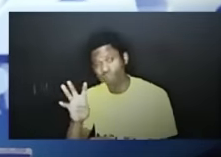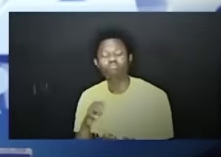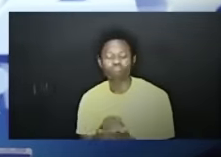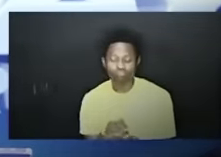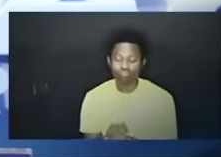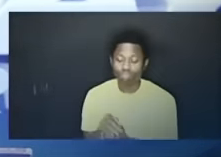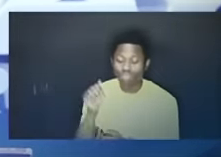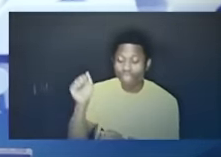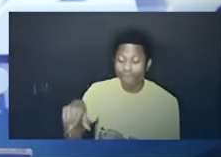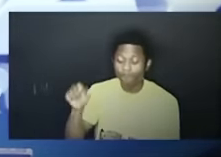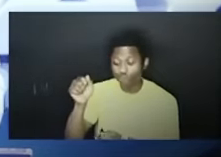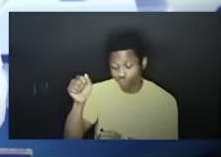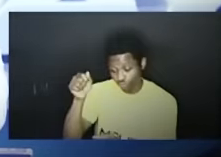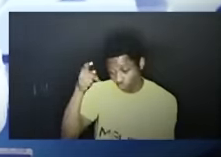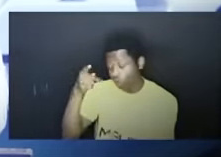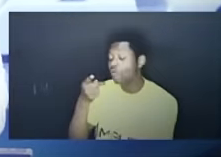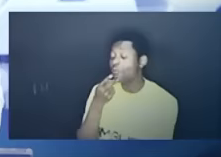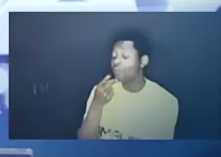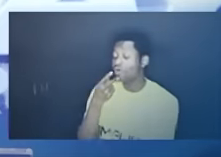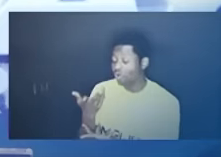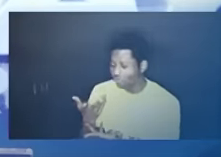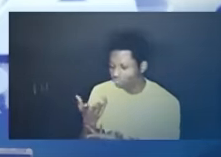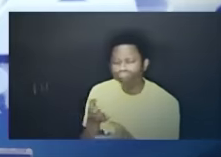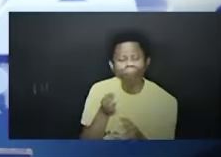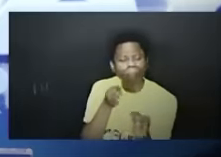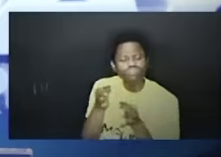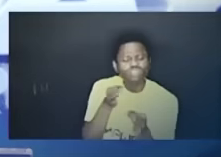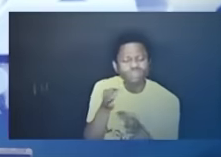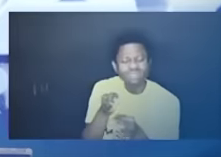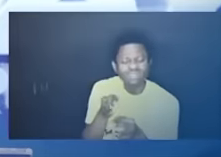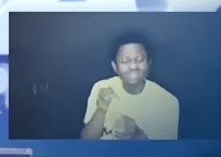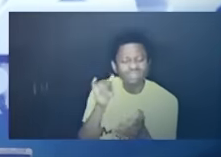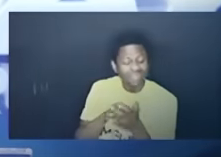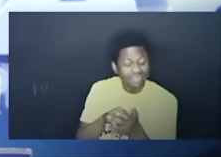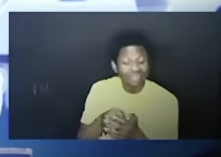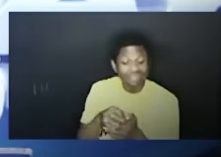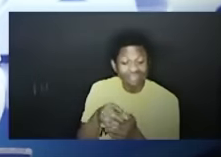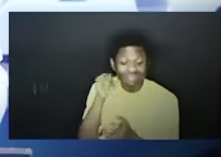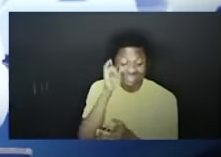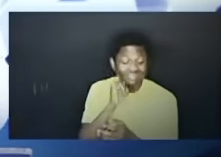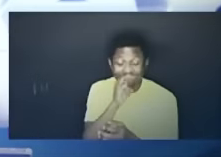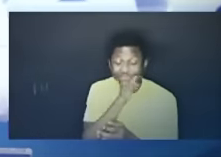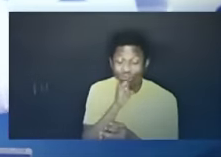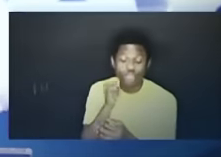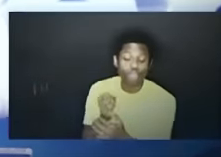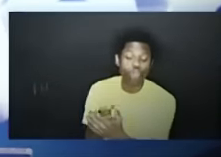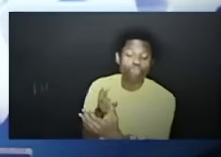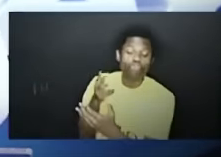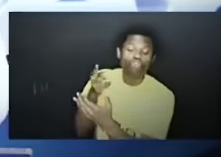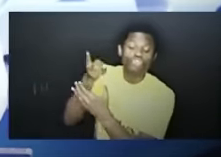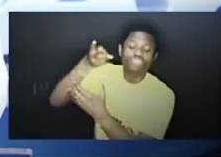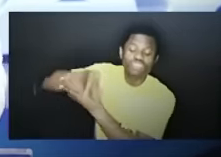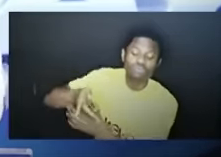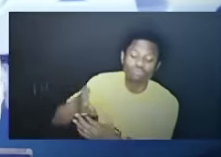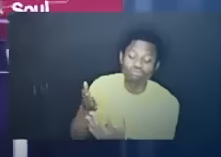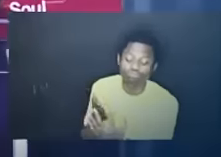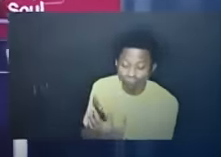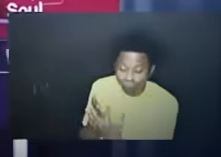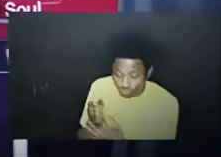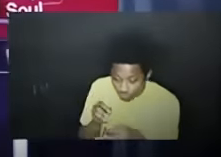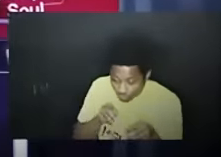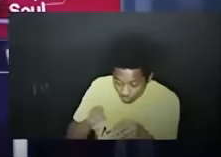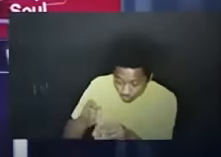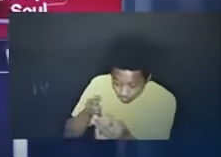The Apostle Paul interprets Israel's crossing of the Red Sea as analogous to